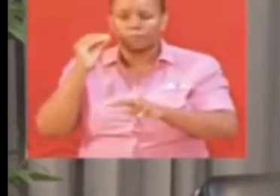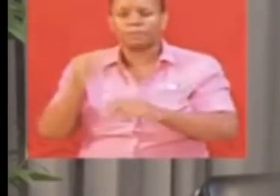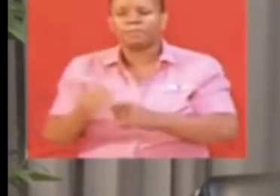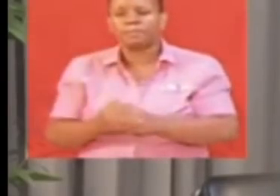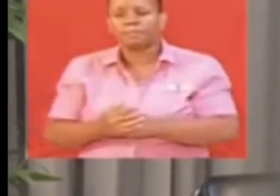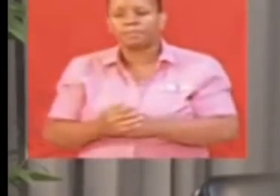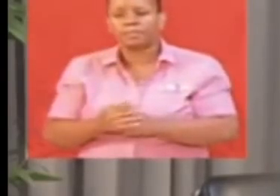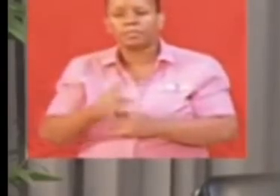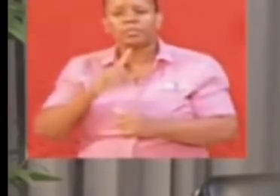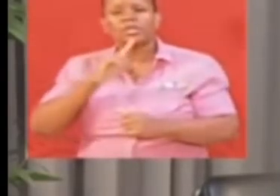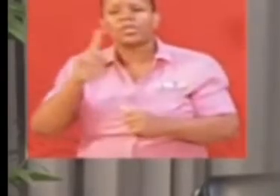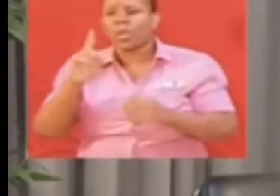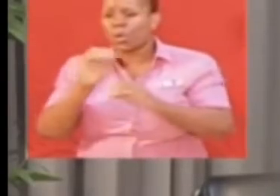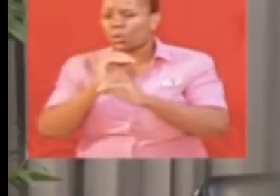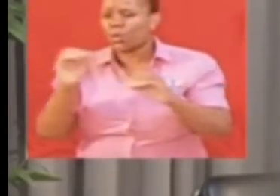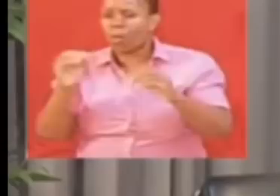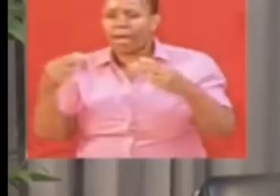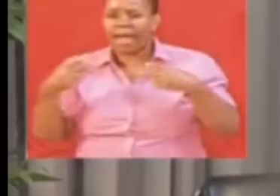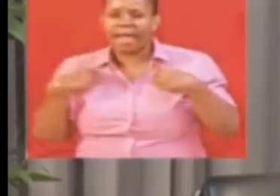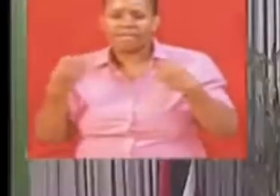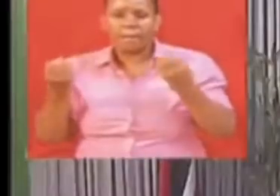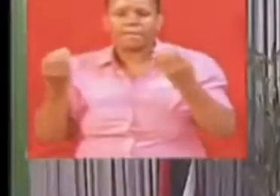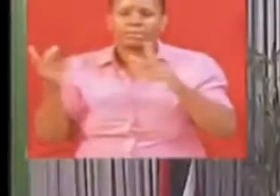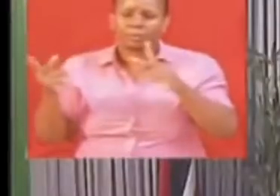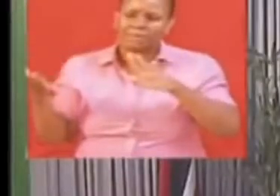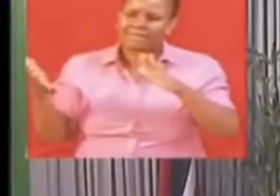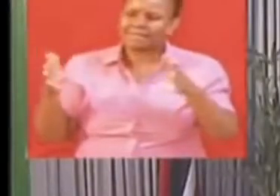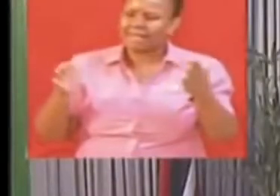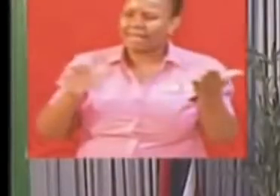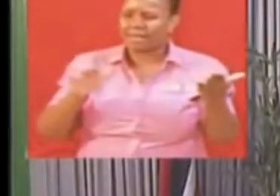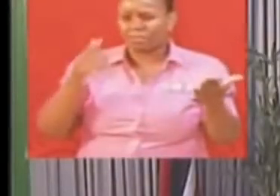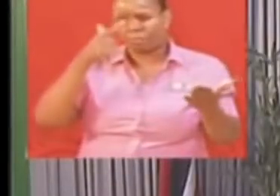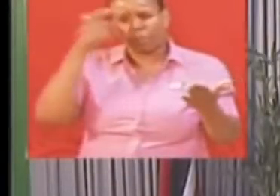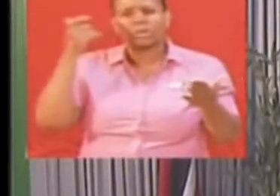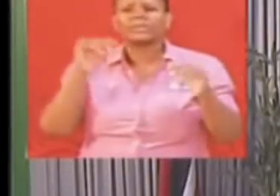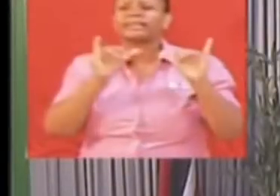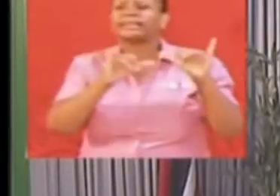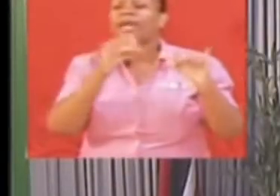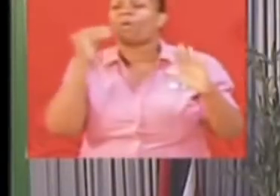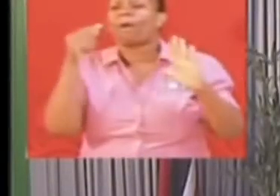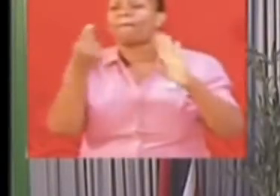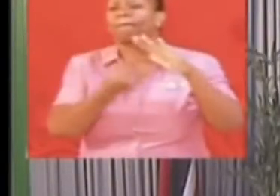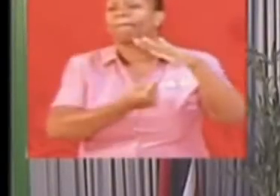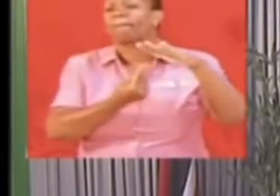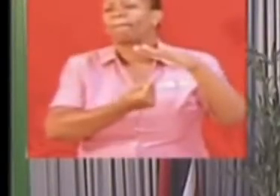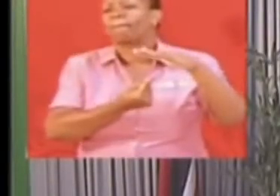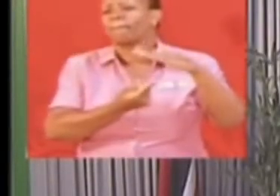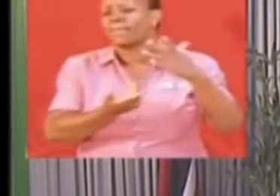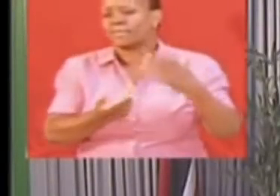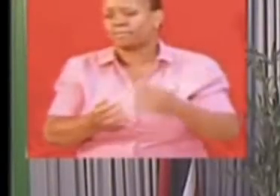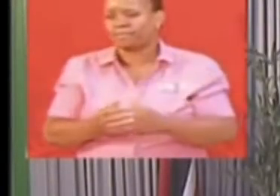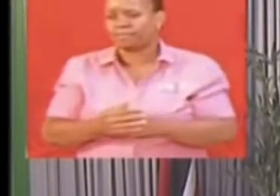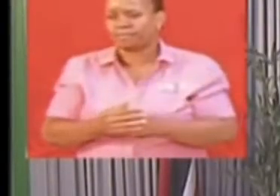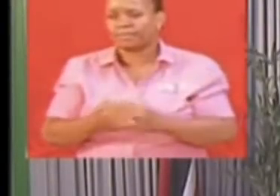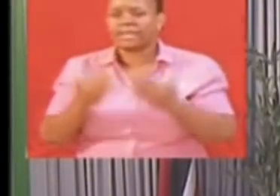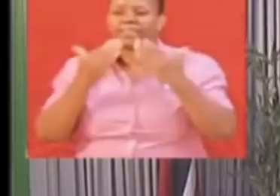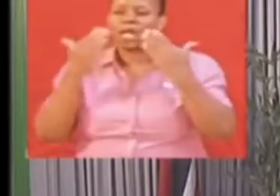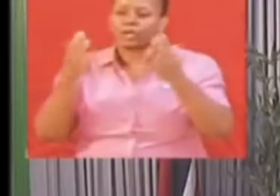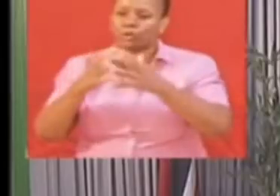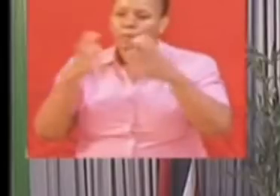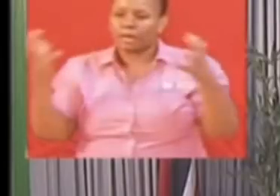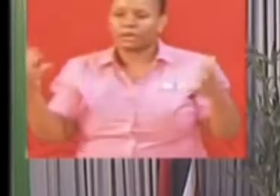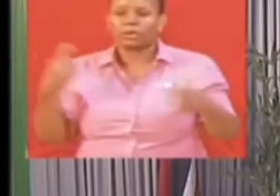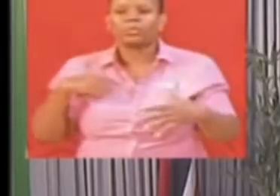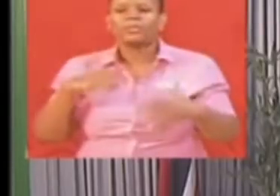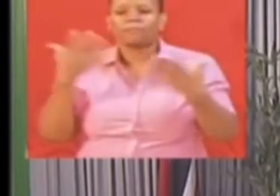mortality through the home care program. Alice? Thank you very much, CMO. We have come to the end of the question and